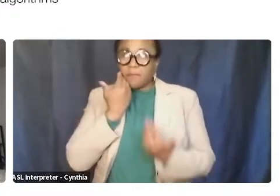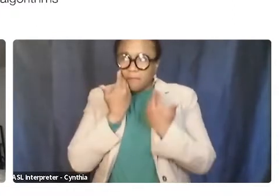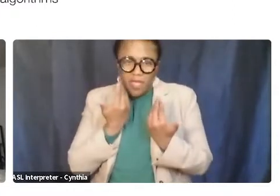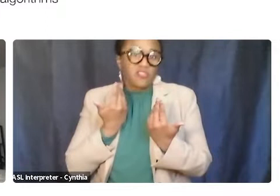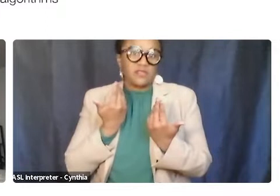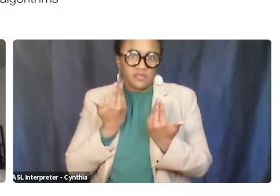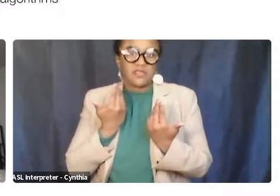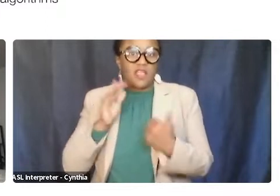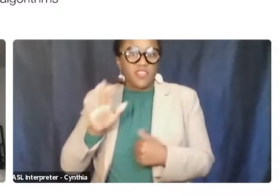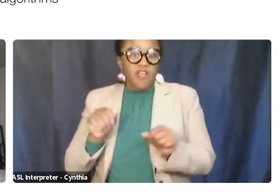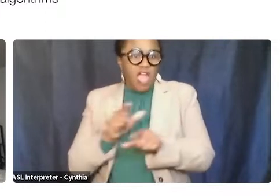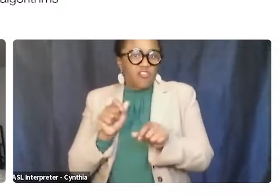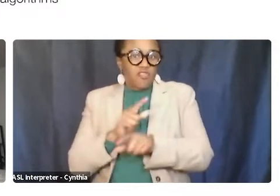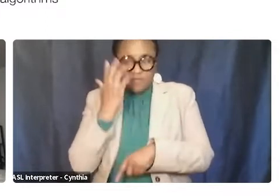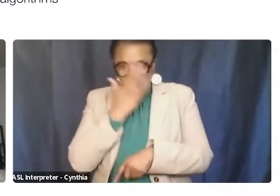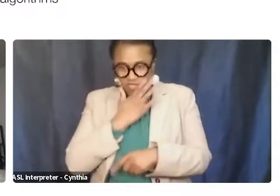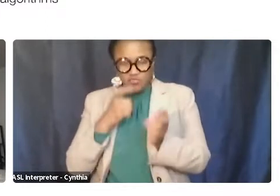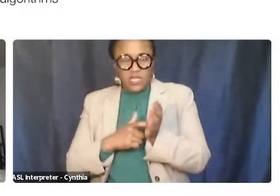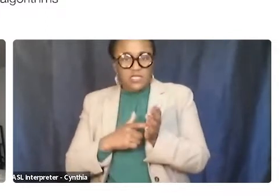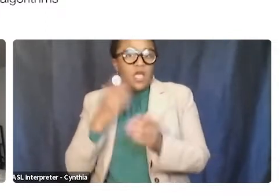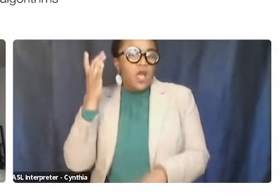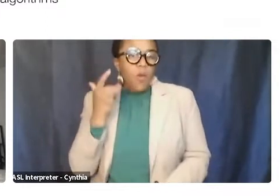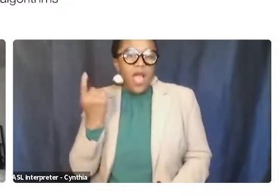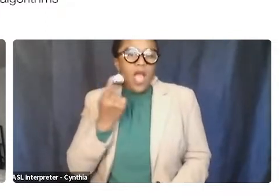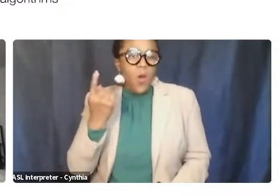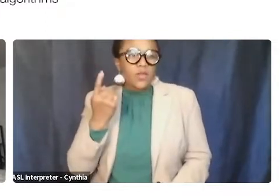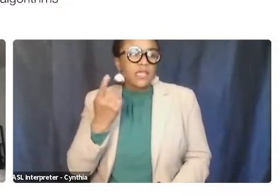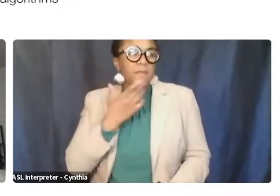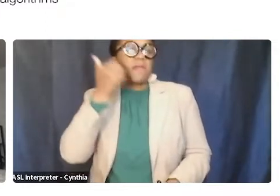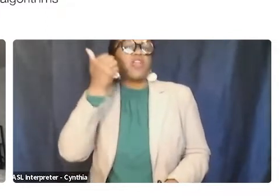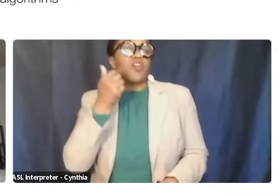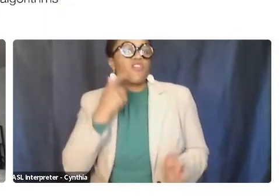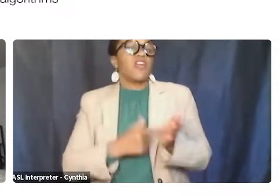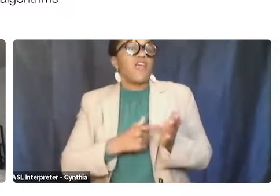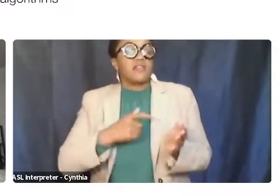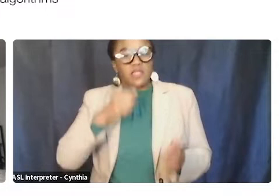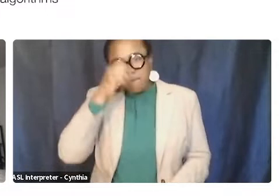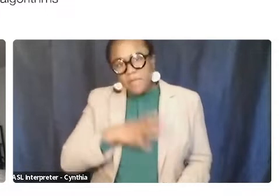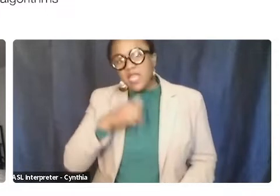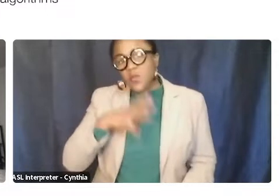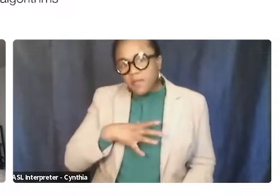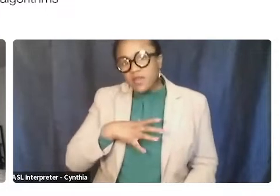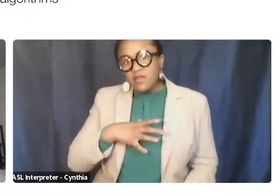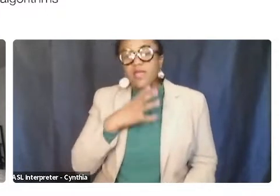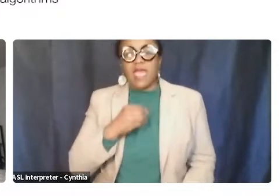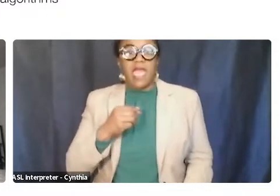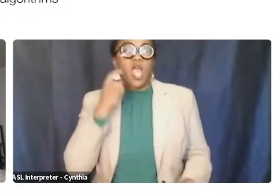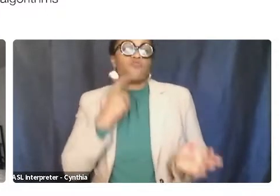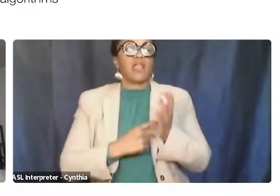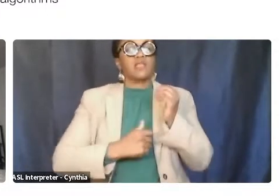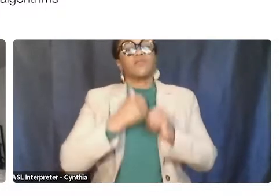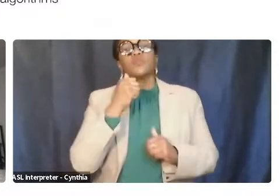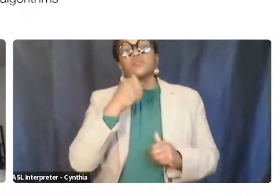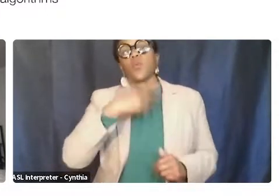algorithms that turned out to be better at recognizing men than women and white people than any other race.